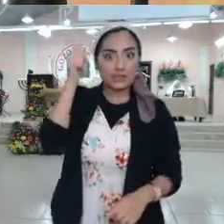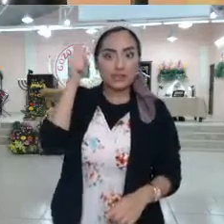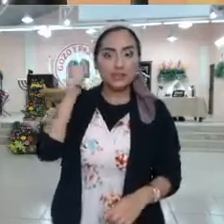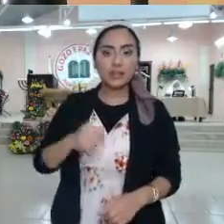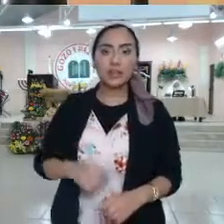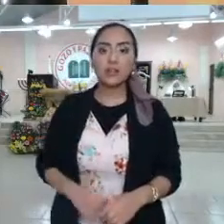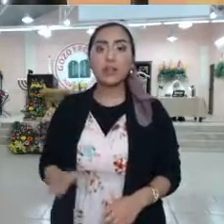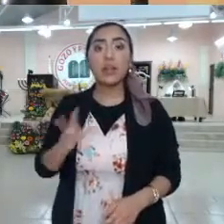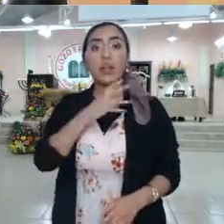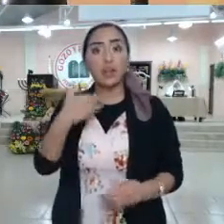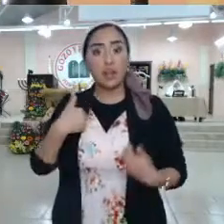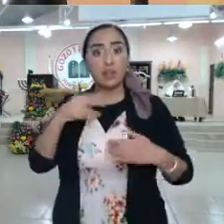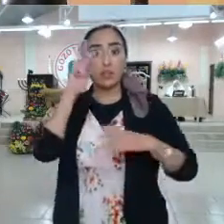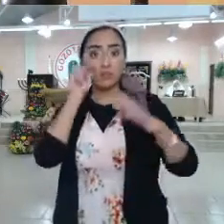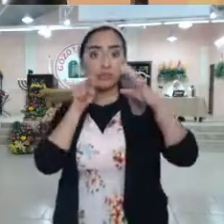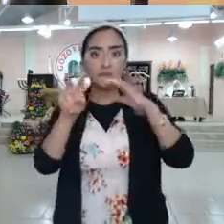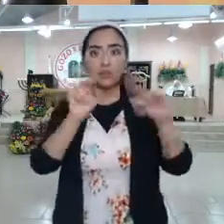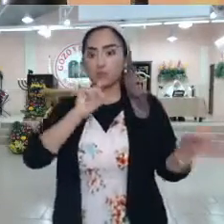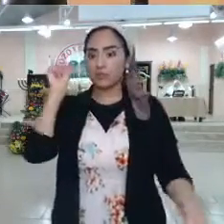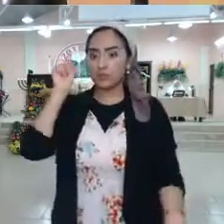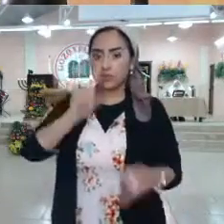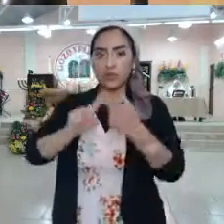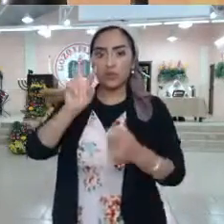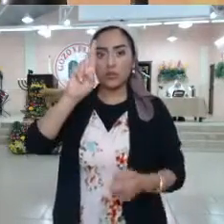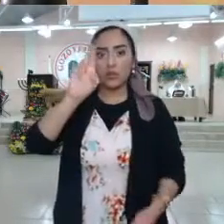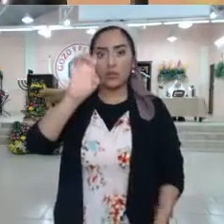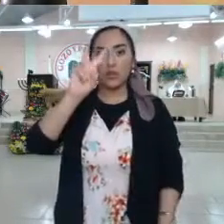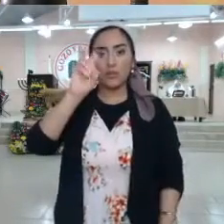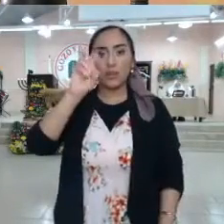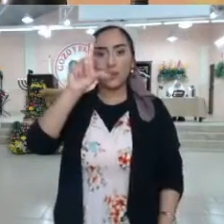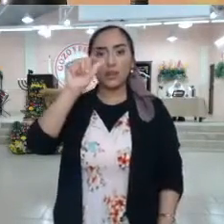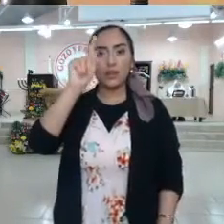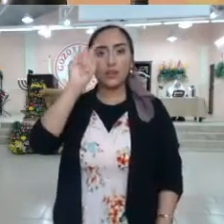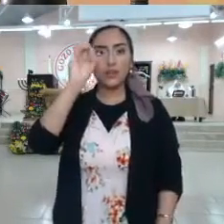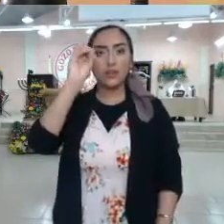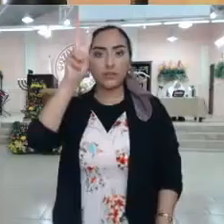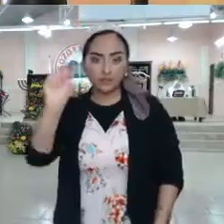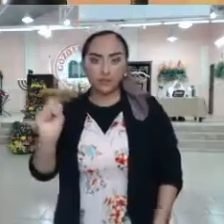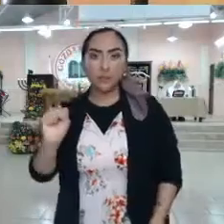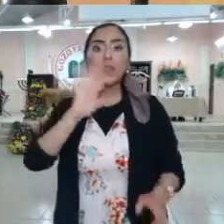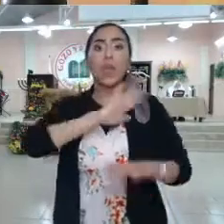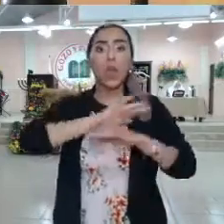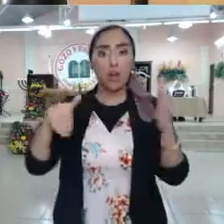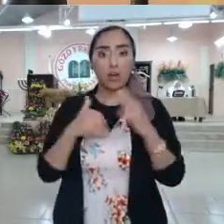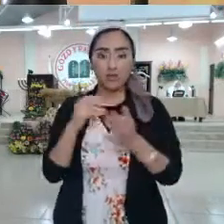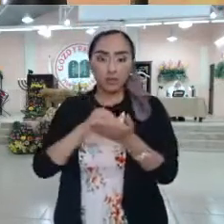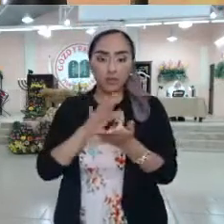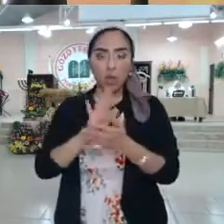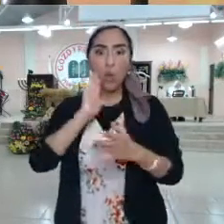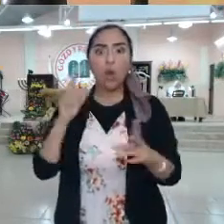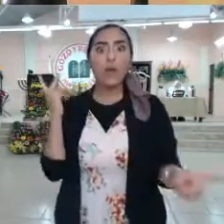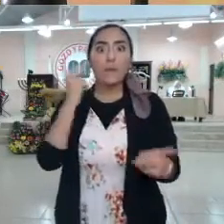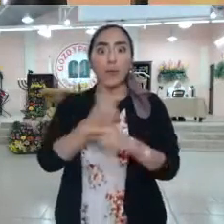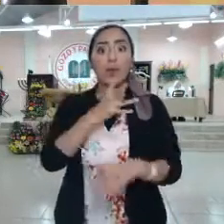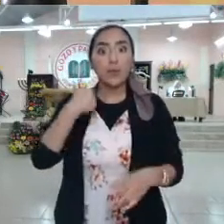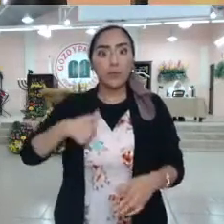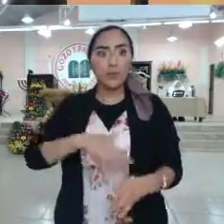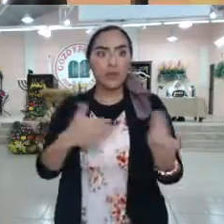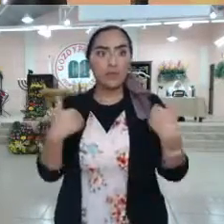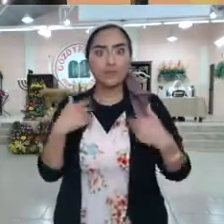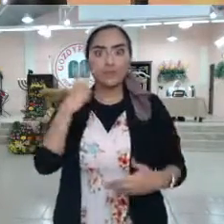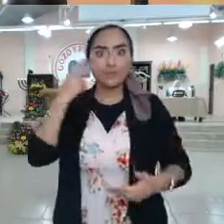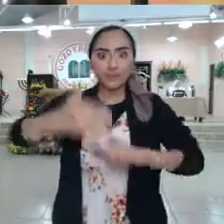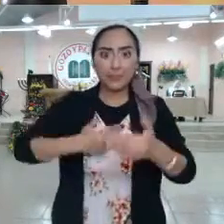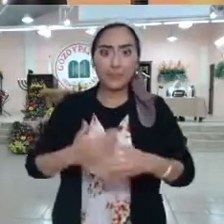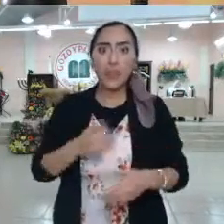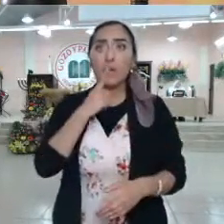He is. And it is prophesied till Revelation. Everything that is written will be fulfilled. And we